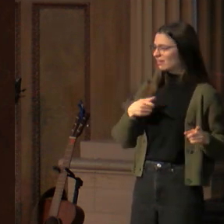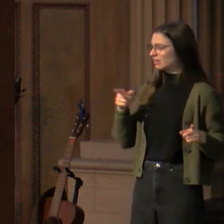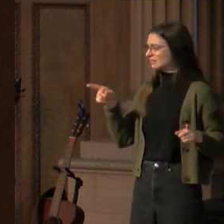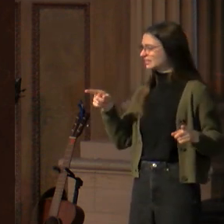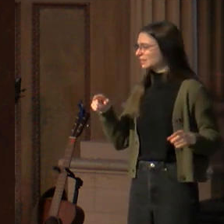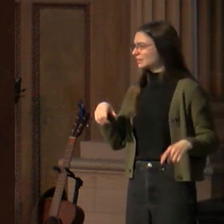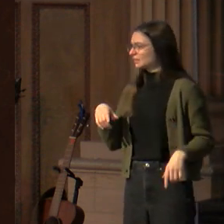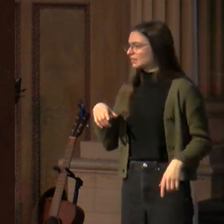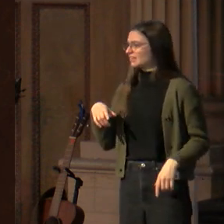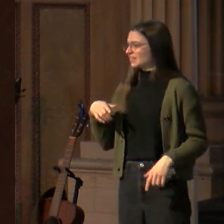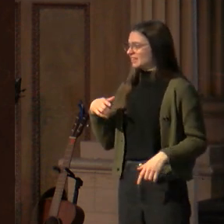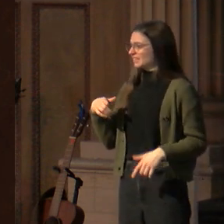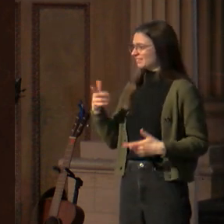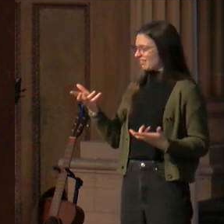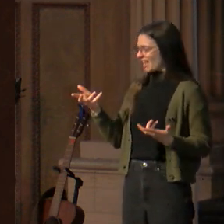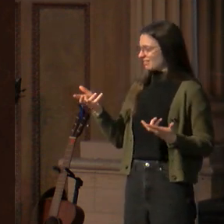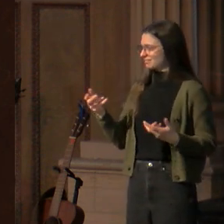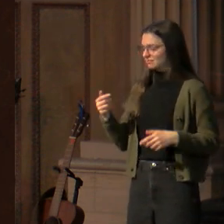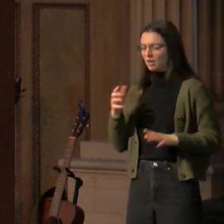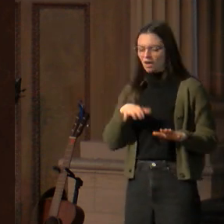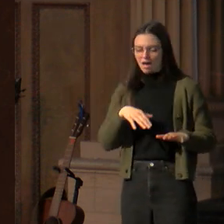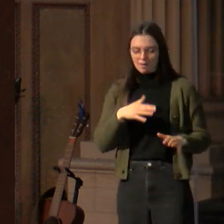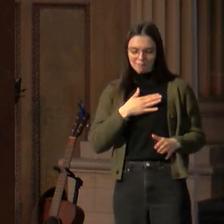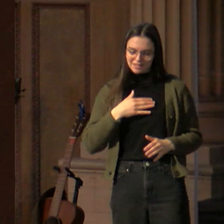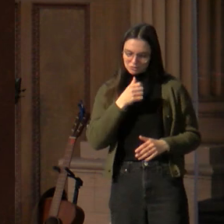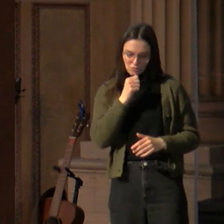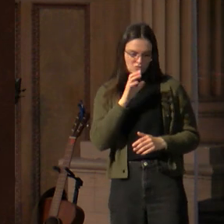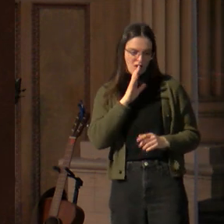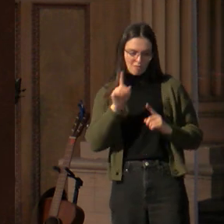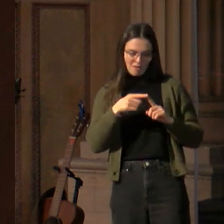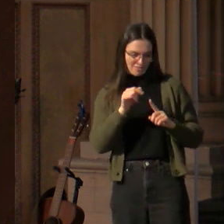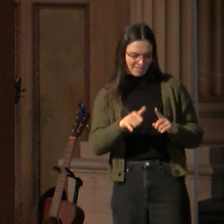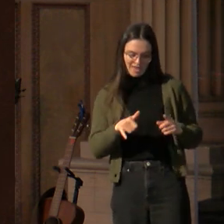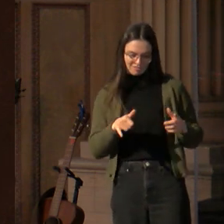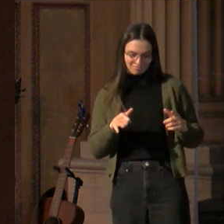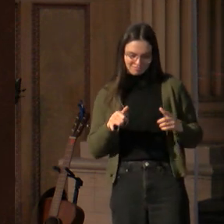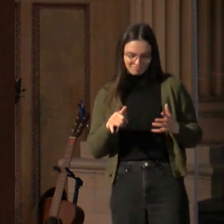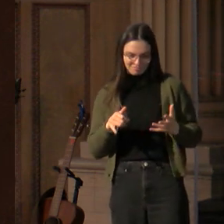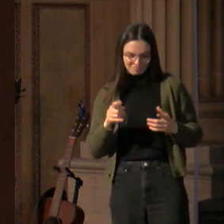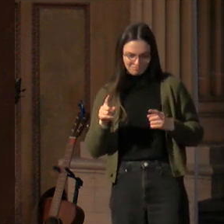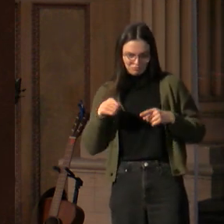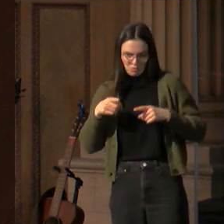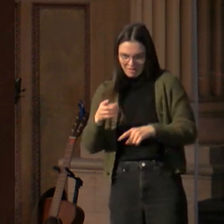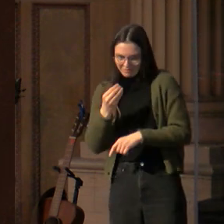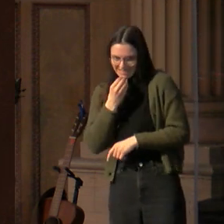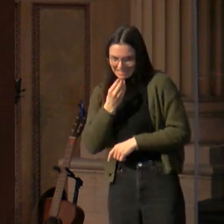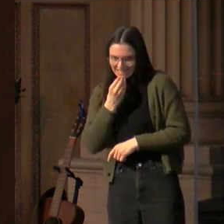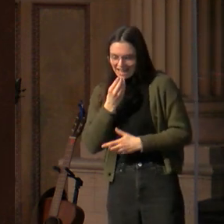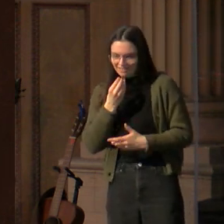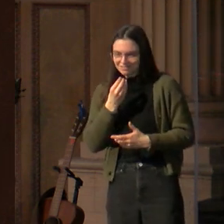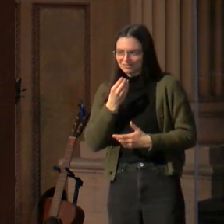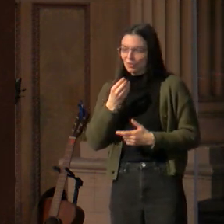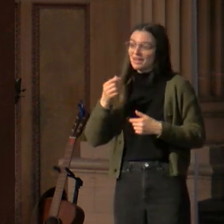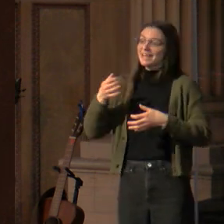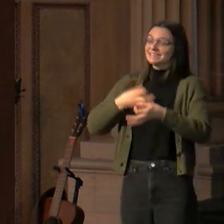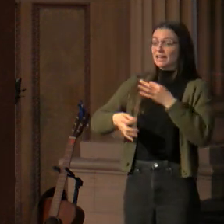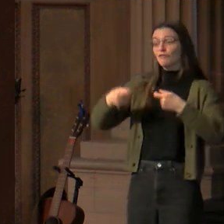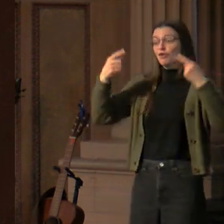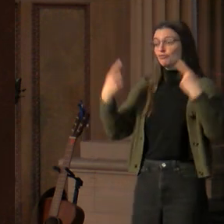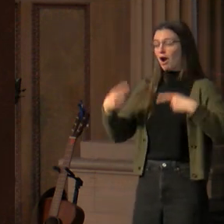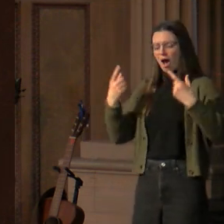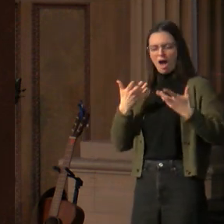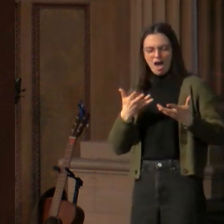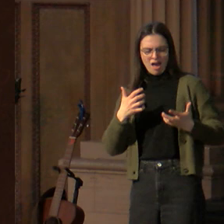say, yes, that's exactly what I'm saying. Like, you want her to be able to hear her argument in the argument that you're making back. We don't make straw men out of people's arguments.